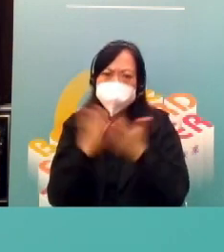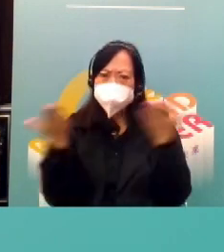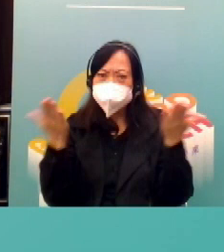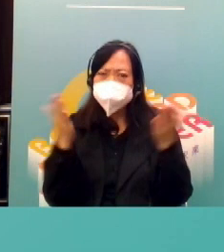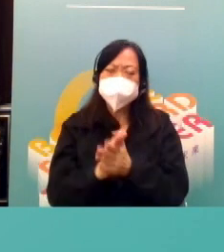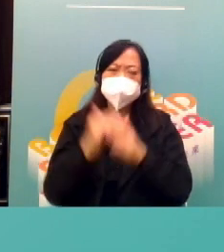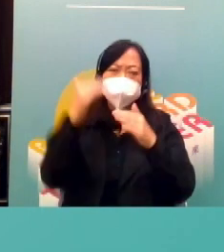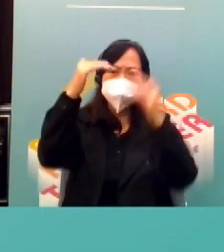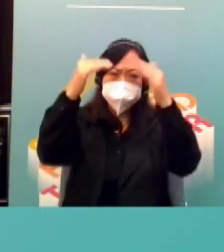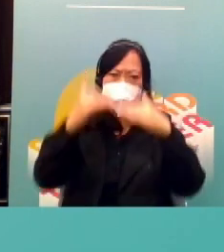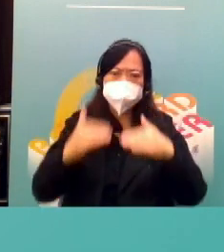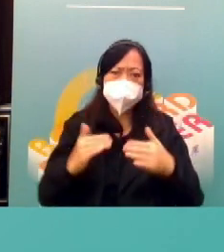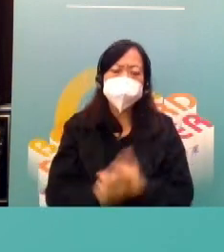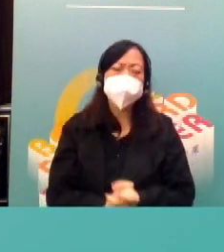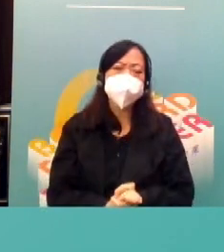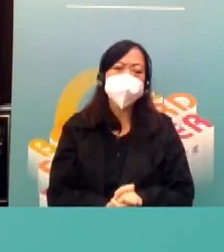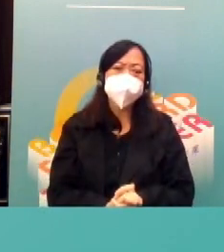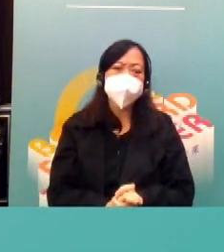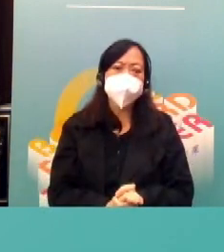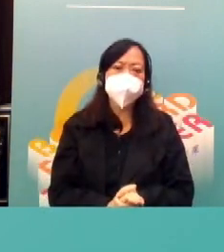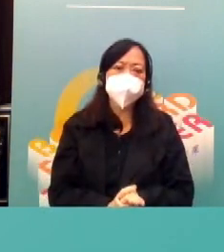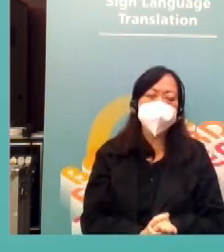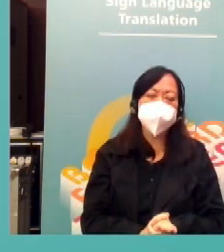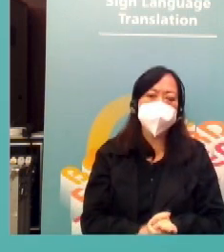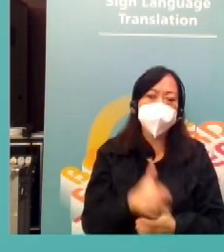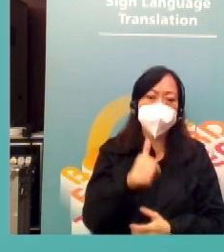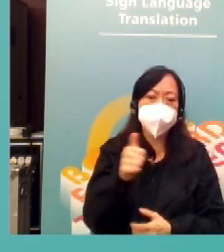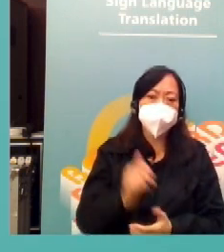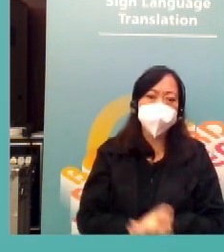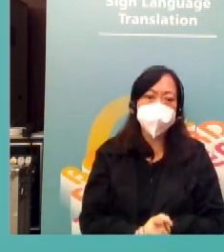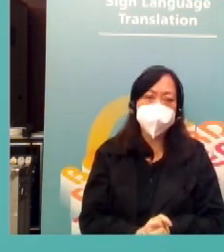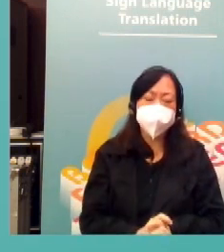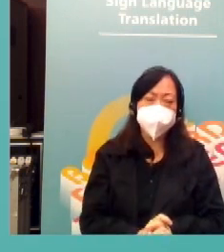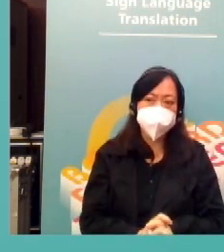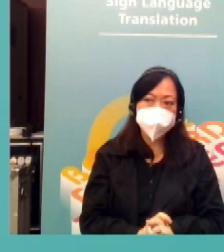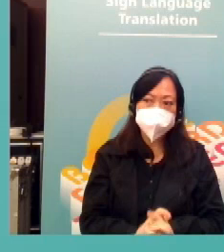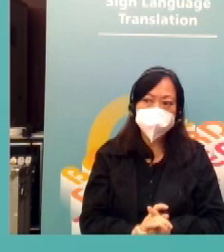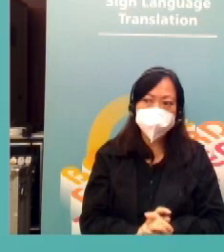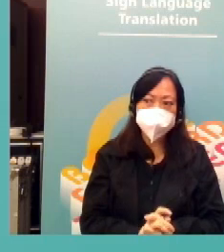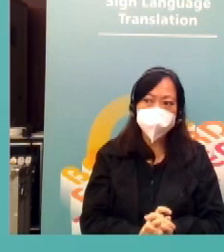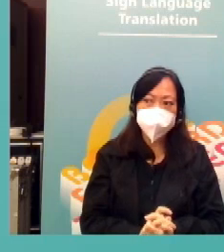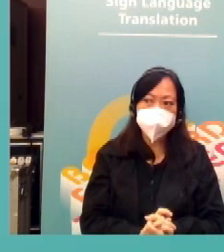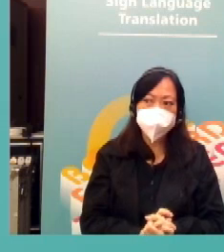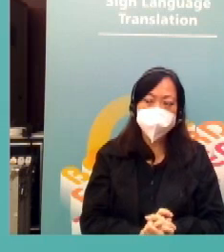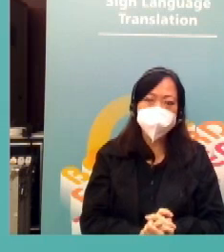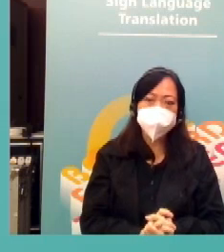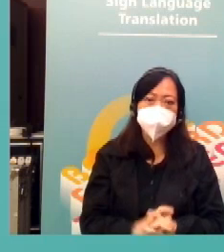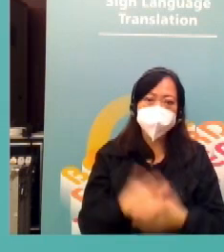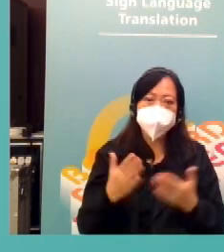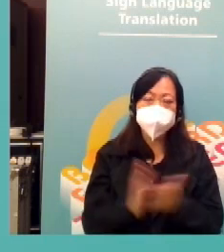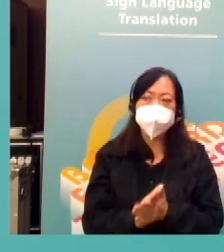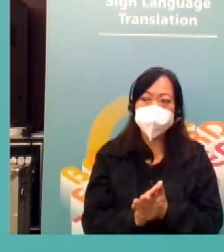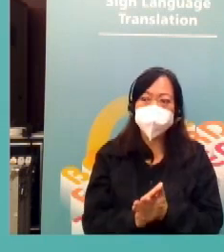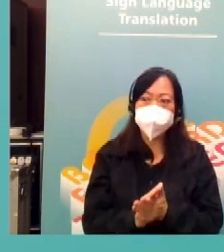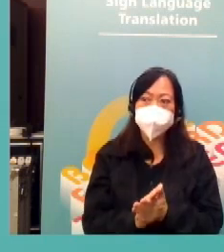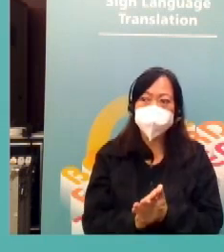and evidence as well. Thank you. Thank you, Jonathan. Some challenges for us in the academic world. At this point,